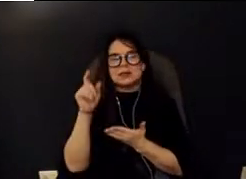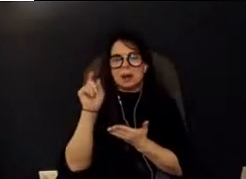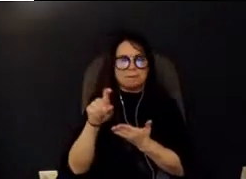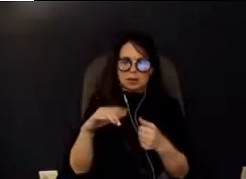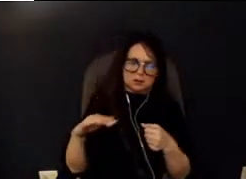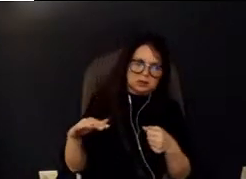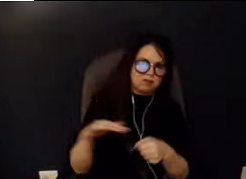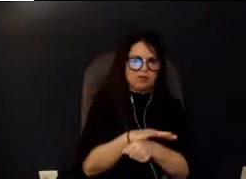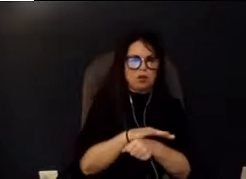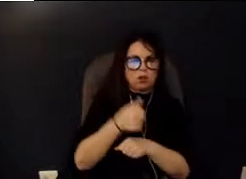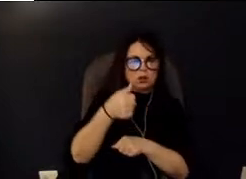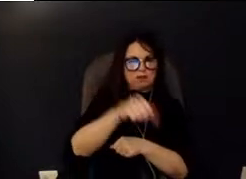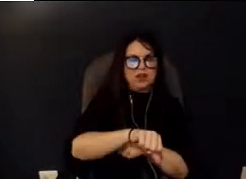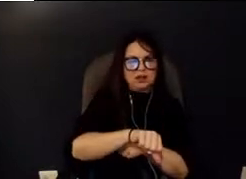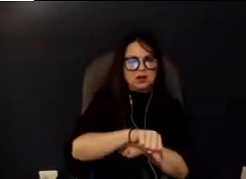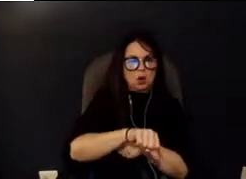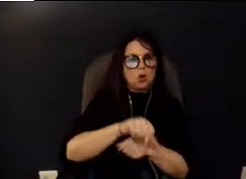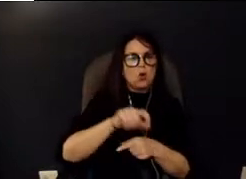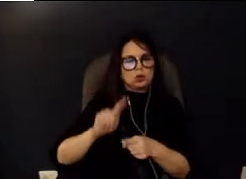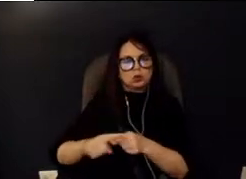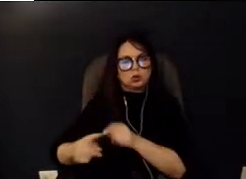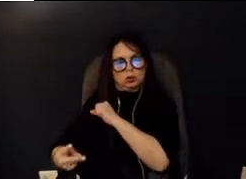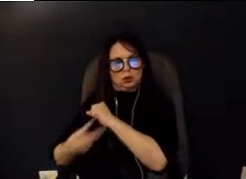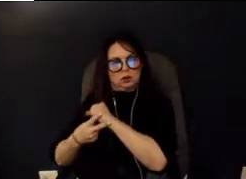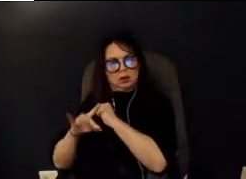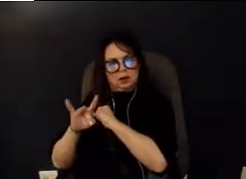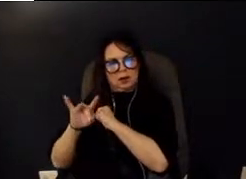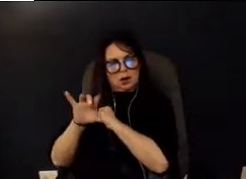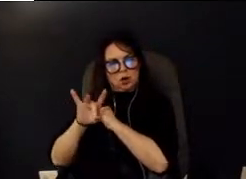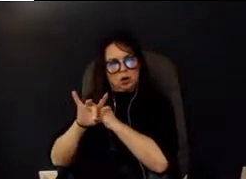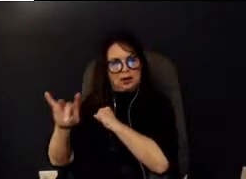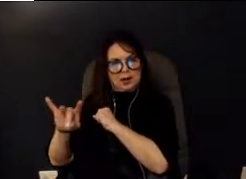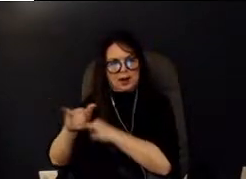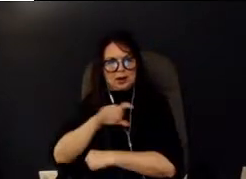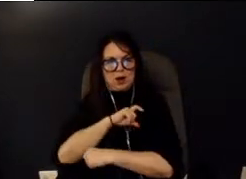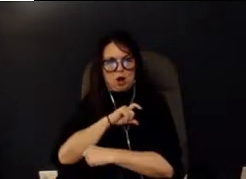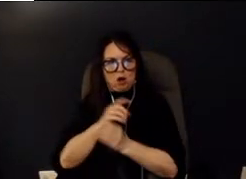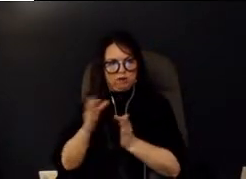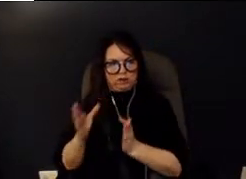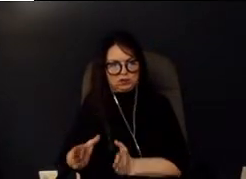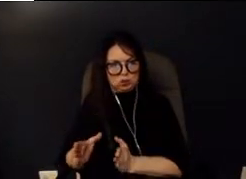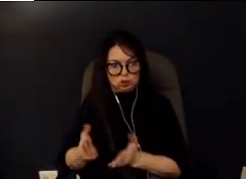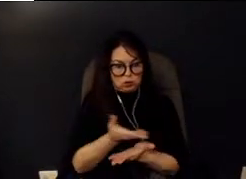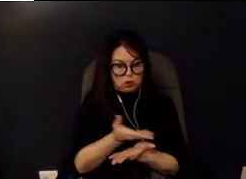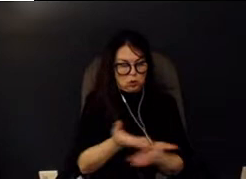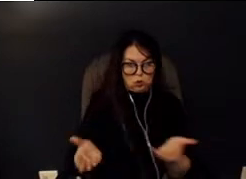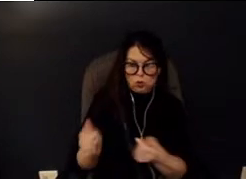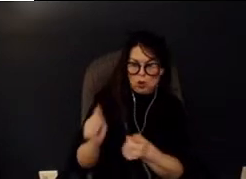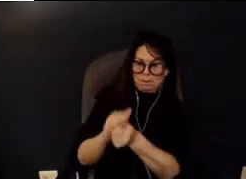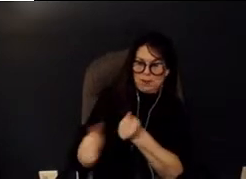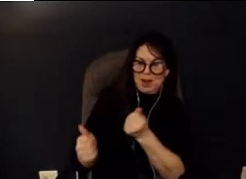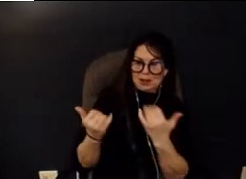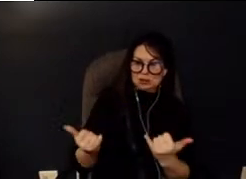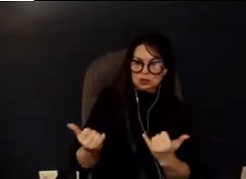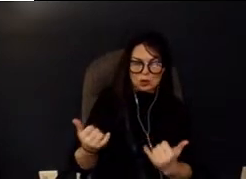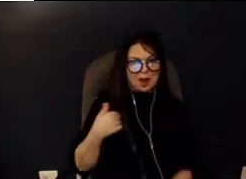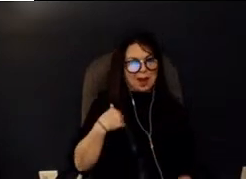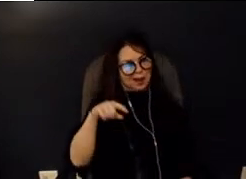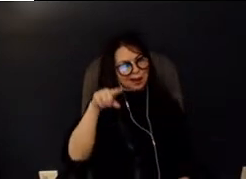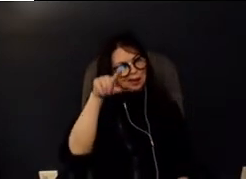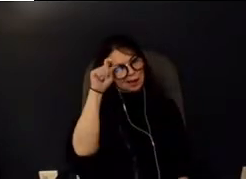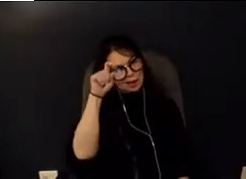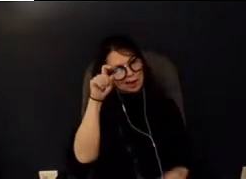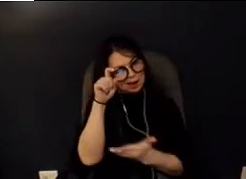officer capacity. If this is what we pass today, you know, so I just have to wonder, do they realize that that means that it